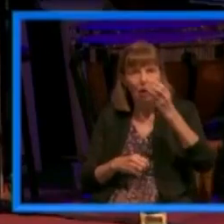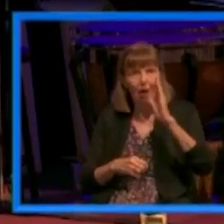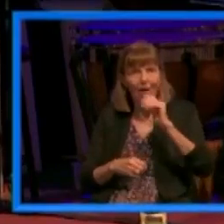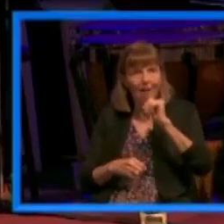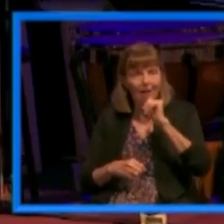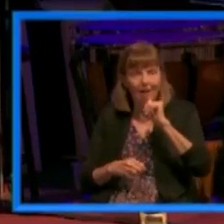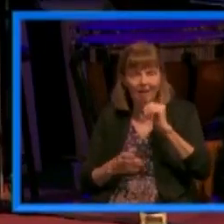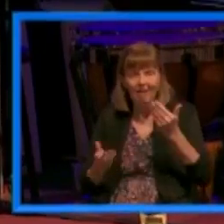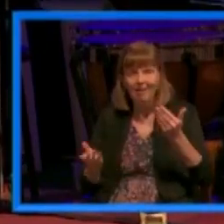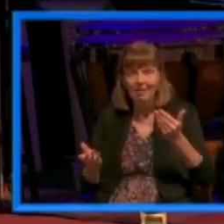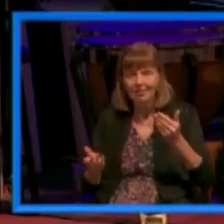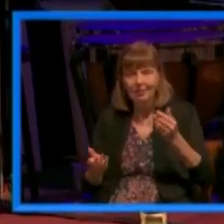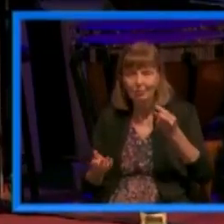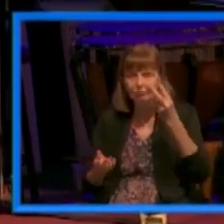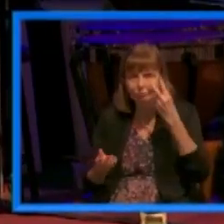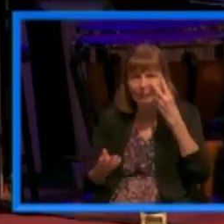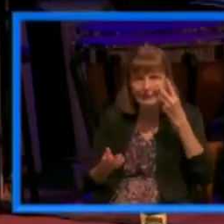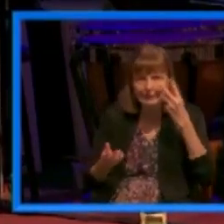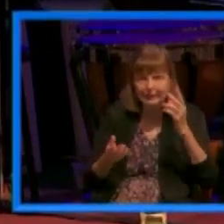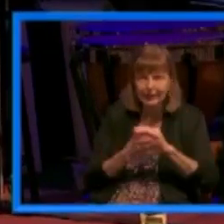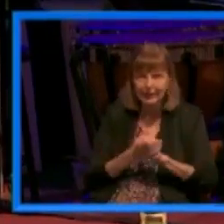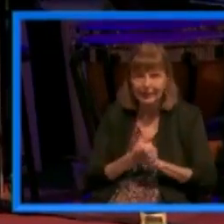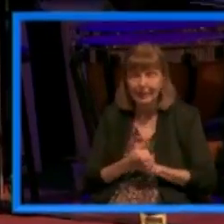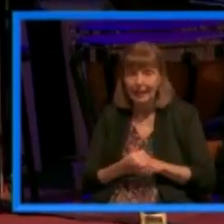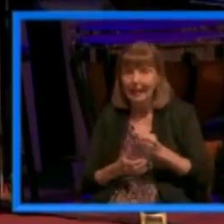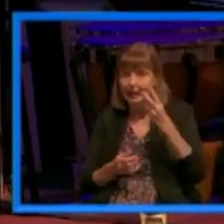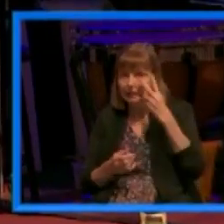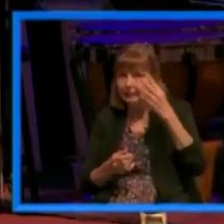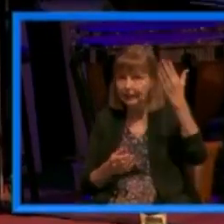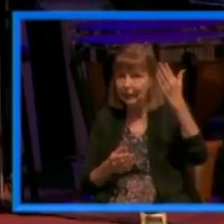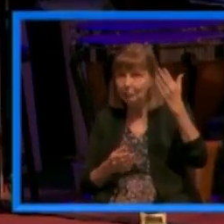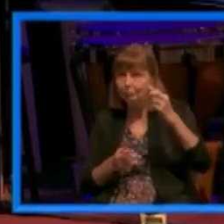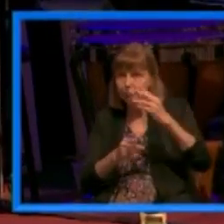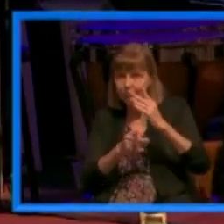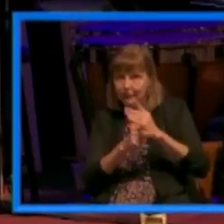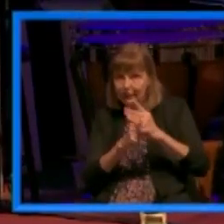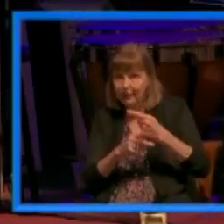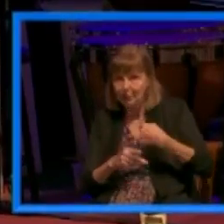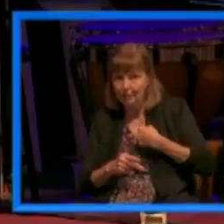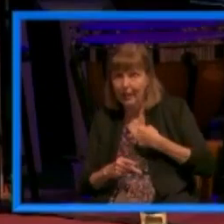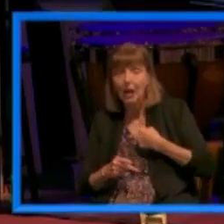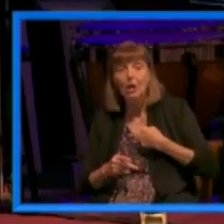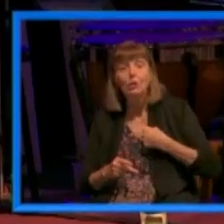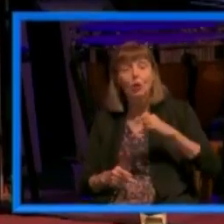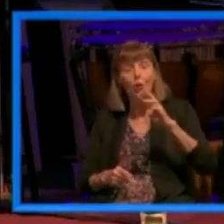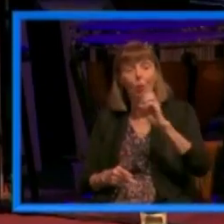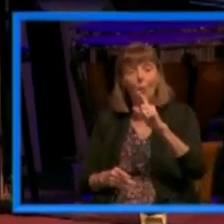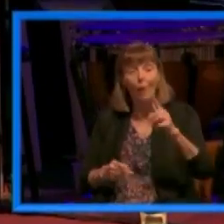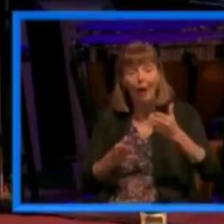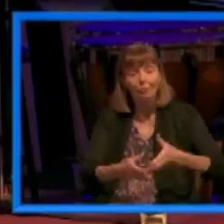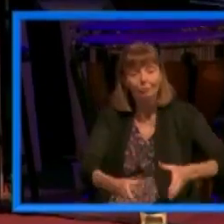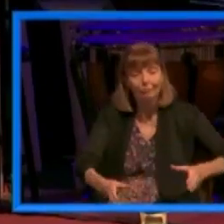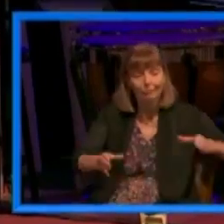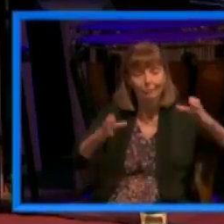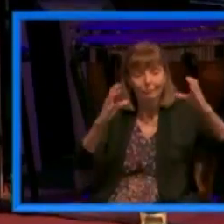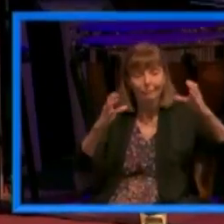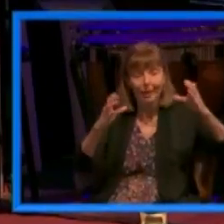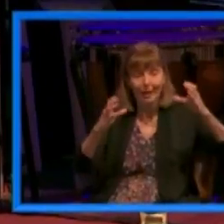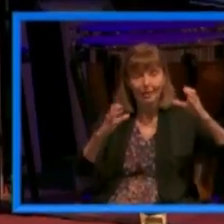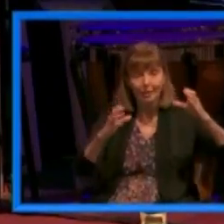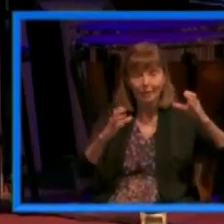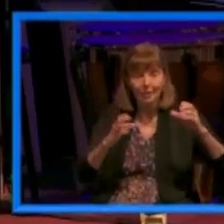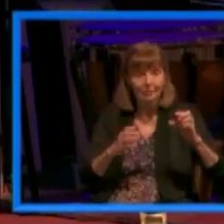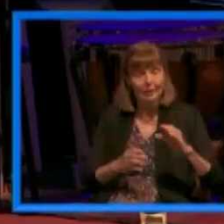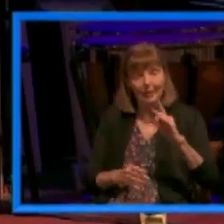seen him who looks after me.'" Therefore, the well was called Beer Laharoi, and it lies between Kadesh and